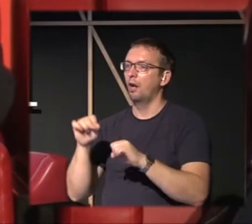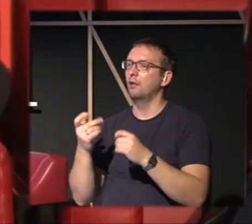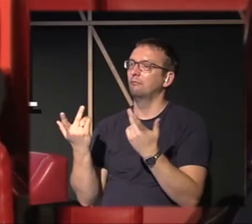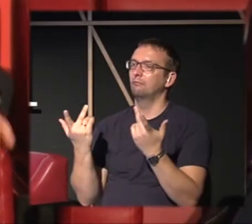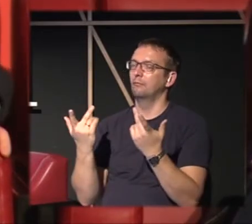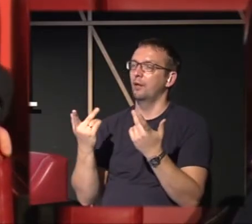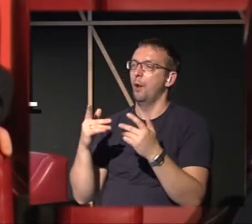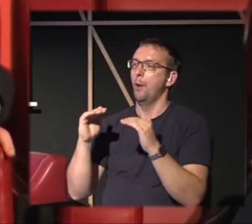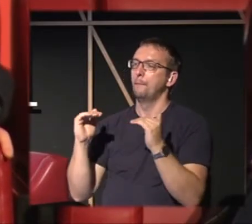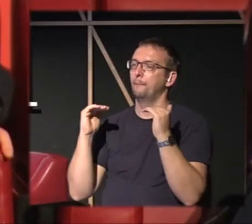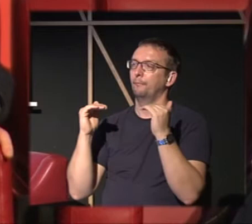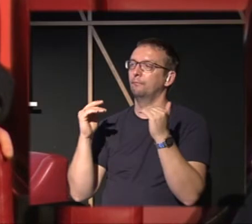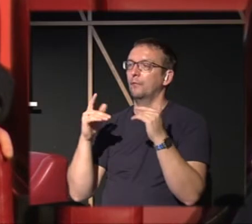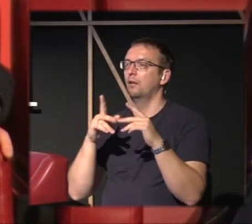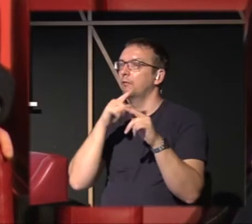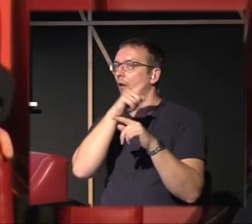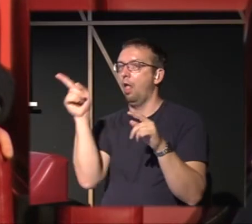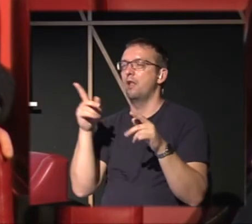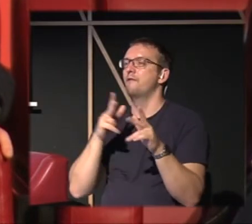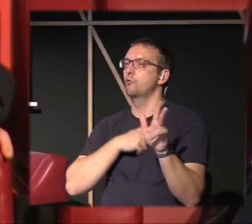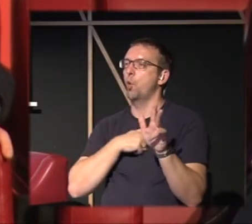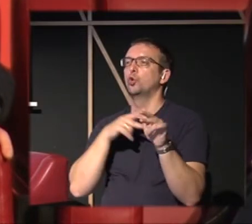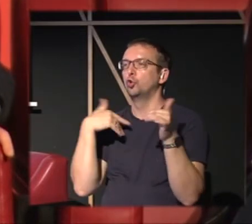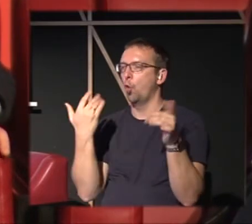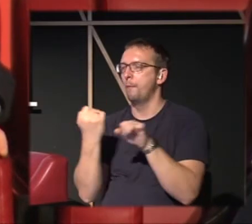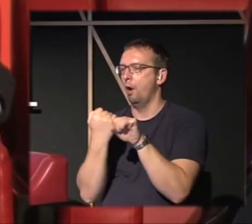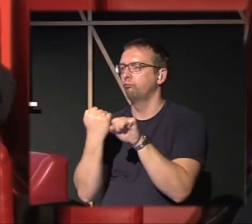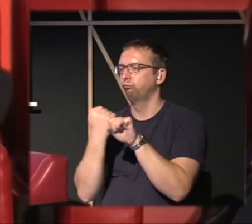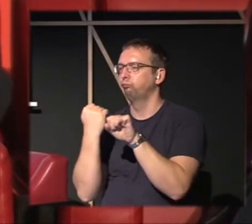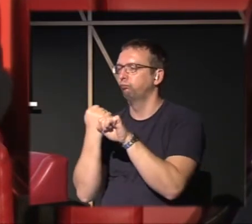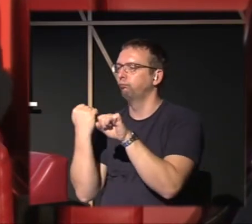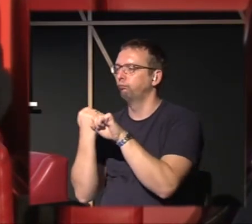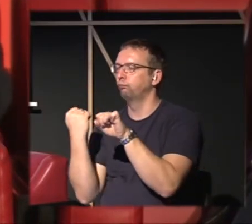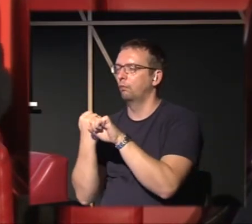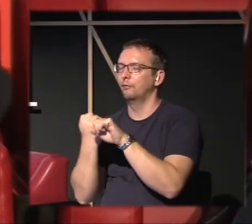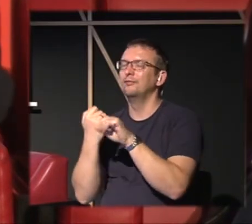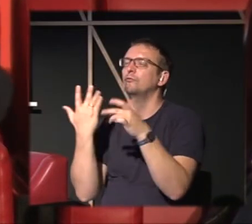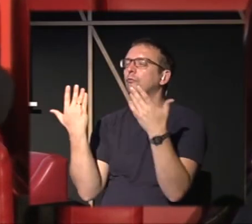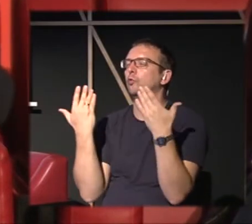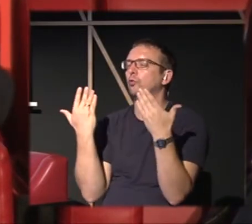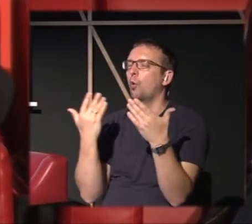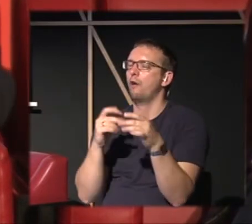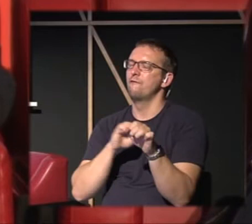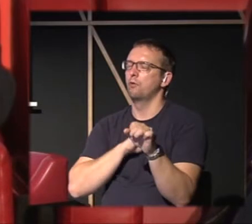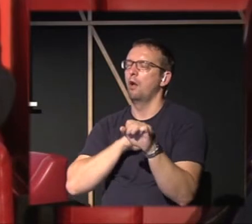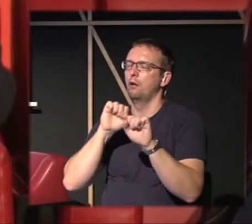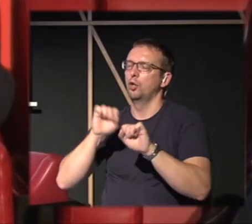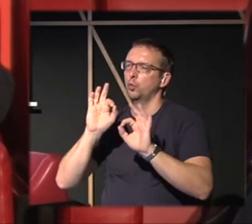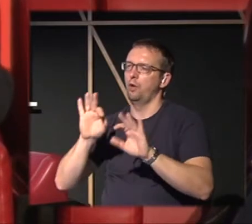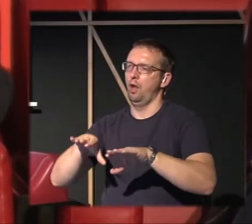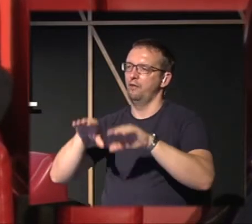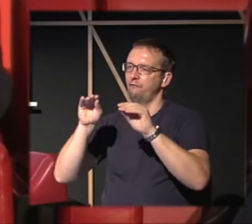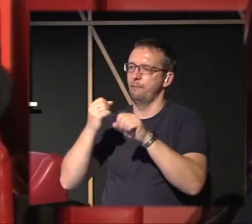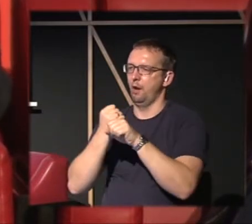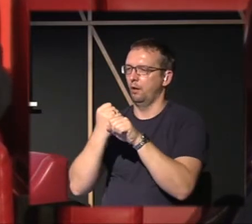view, and I suppose we're through a phase that this is the start, and it's about how we progress that, and clubs are very keen to kind of champion and to promote the work they're doing.